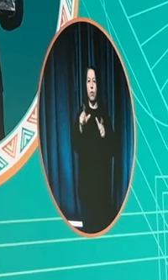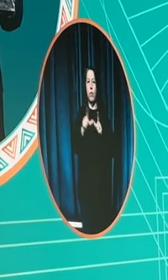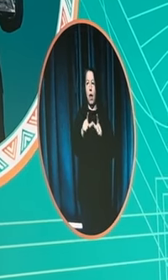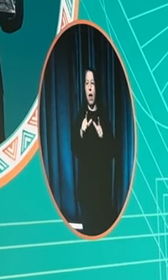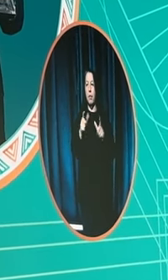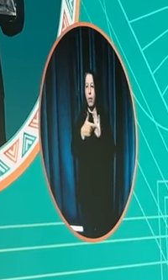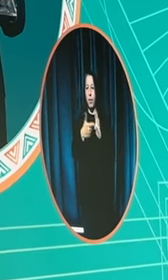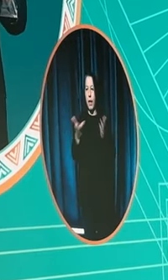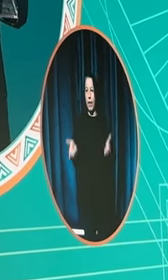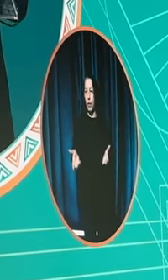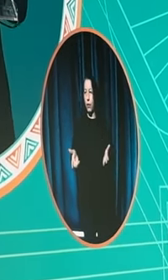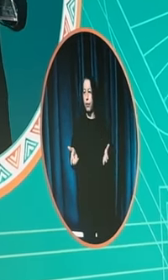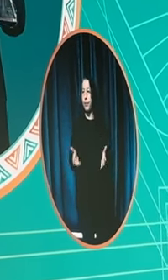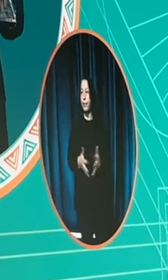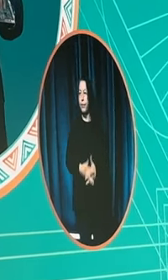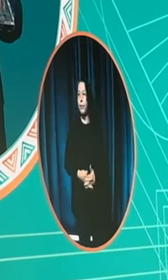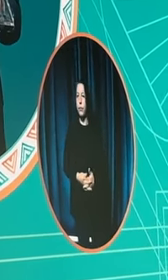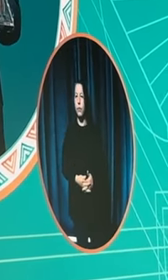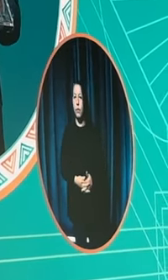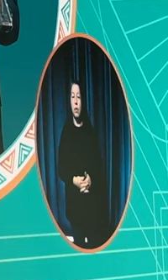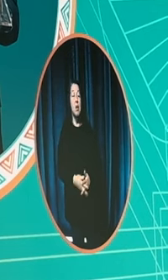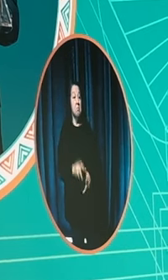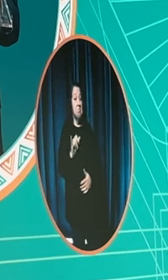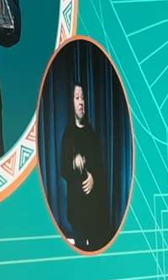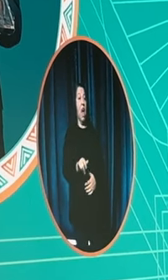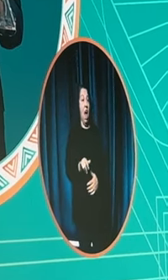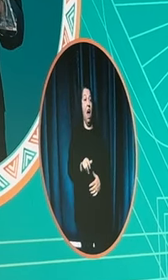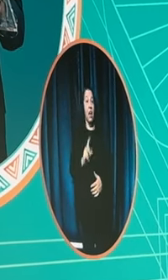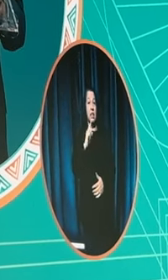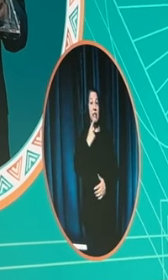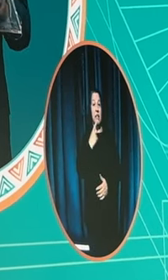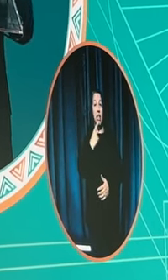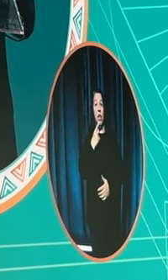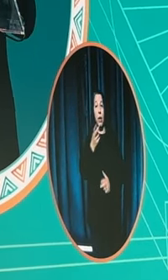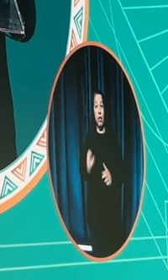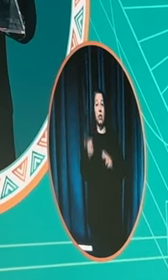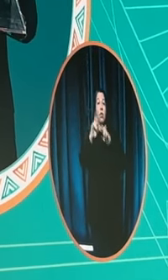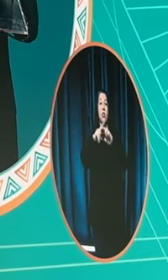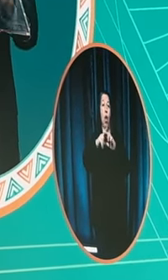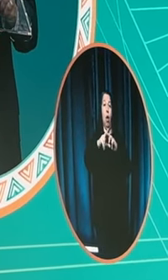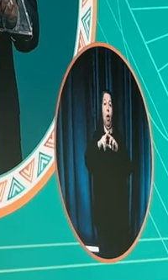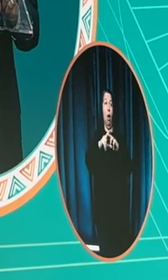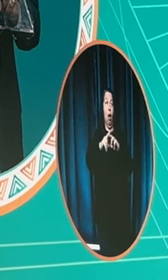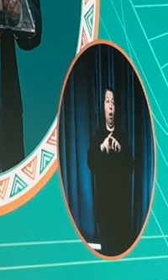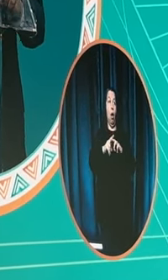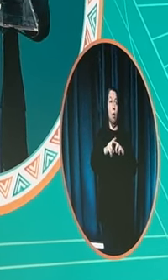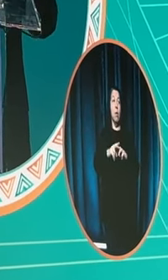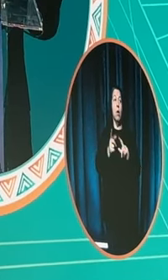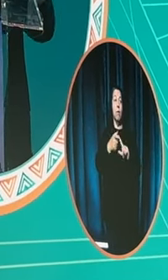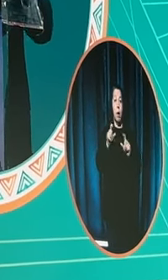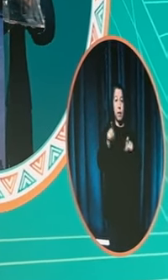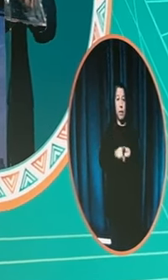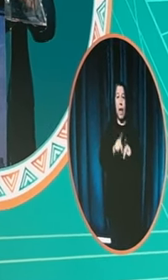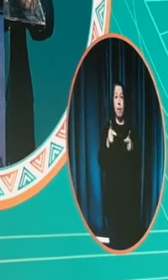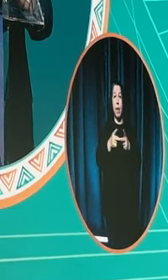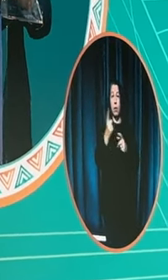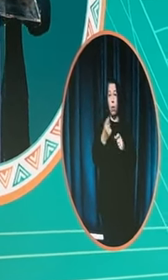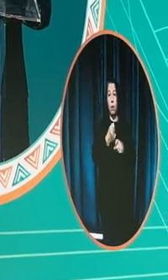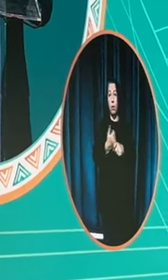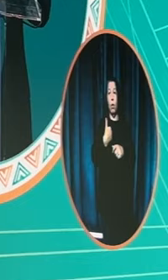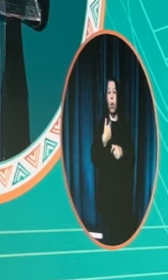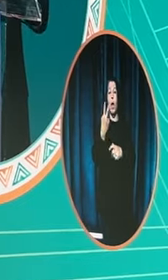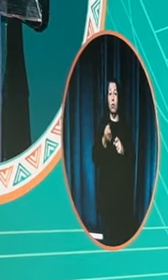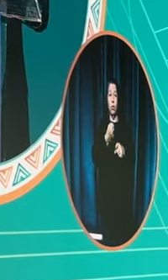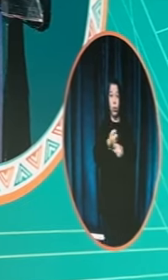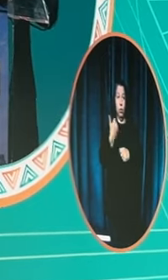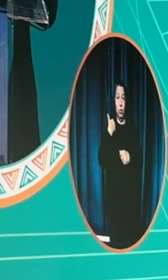270. Okay, so that is a significant jump from where we've been, from where we were a year ago and even 2 years ago.